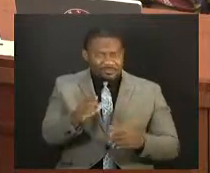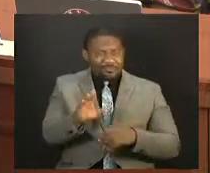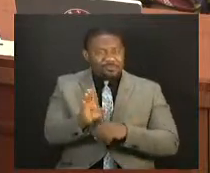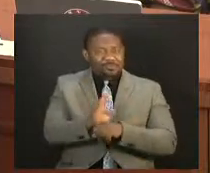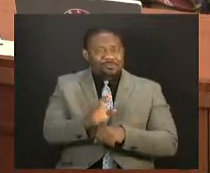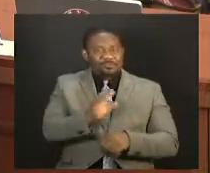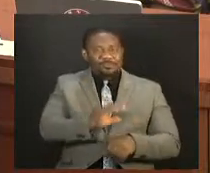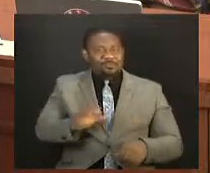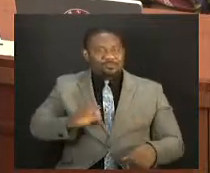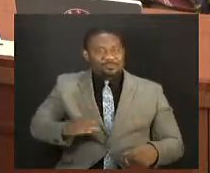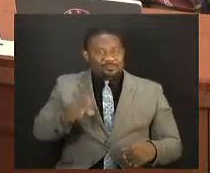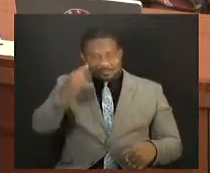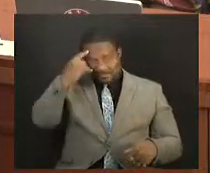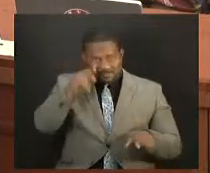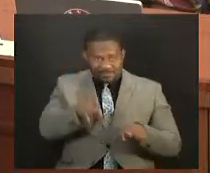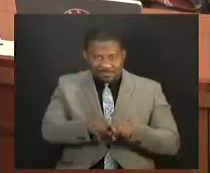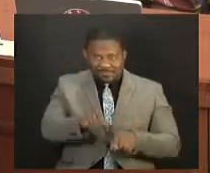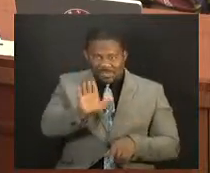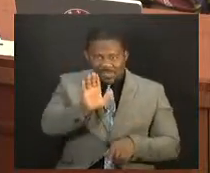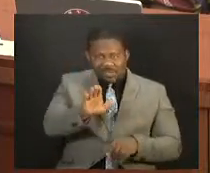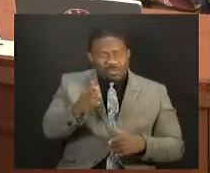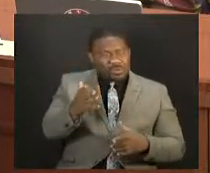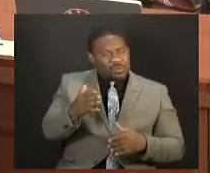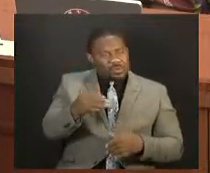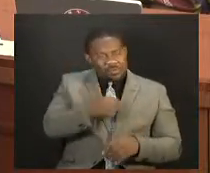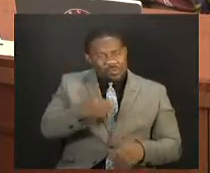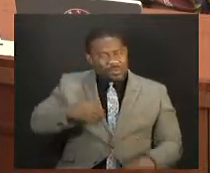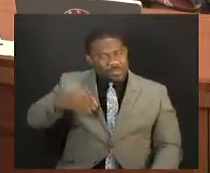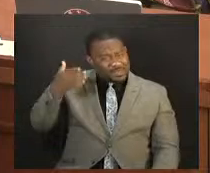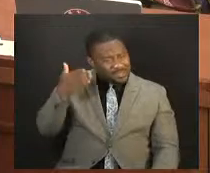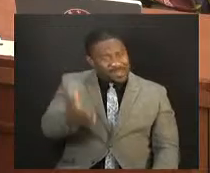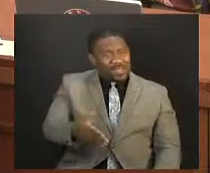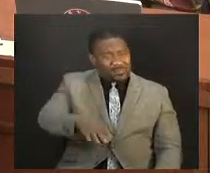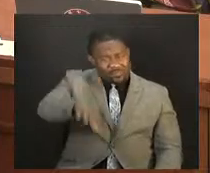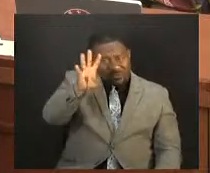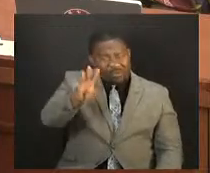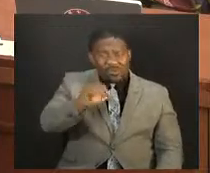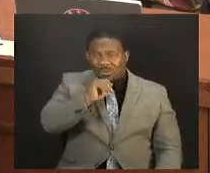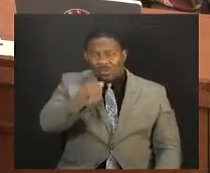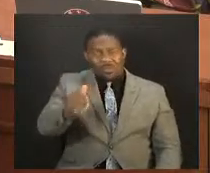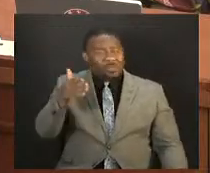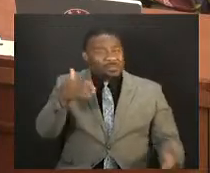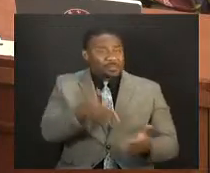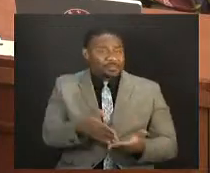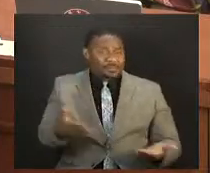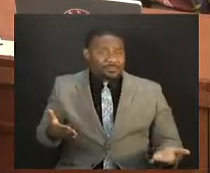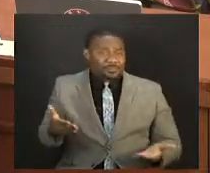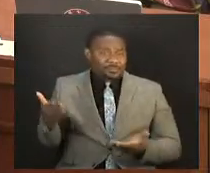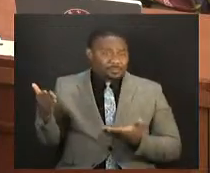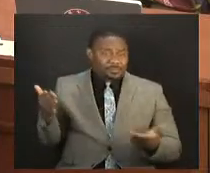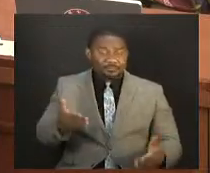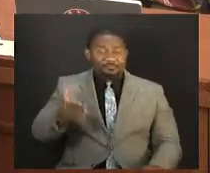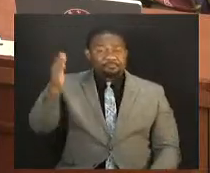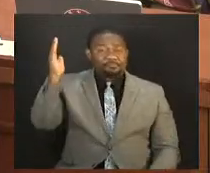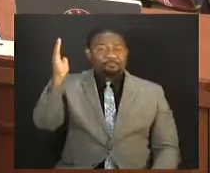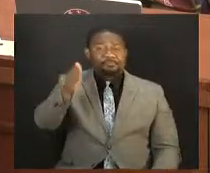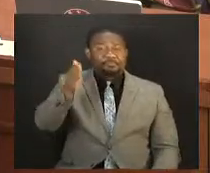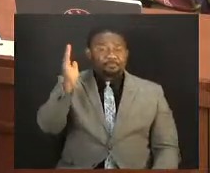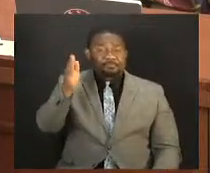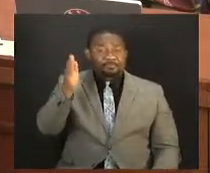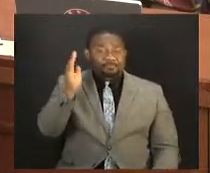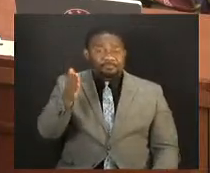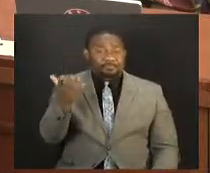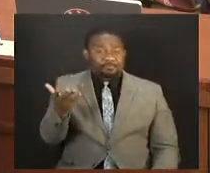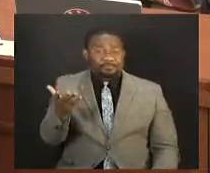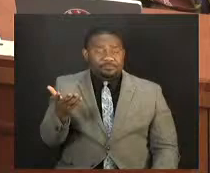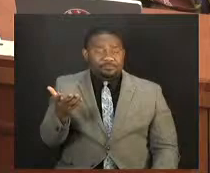Your members were there, 4 of them. They did not object. We came to this House to present the report of the Business Committee, and